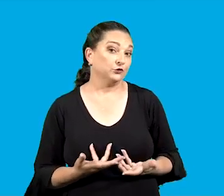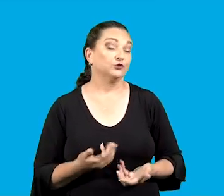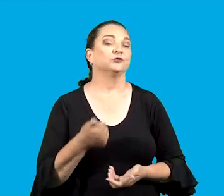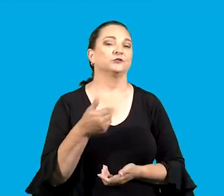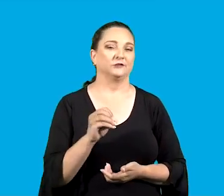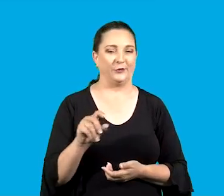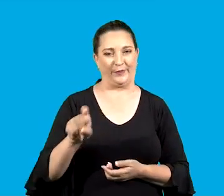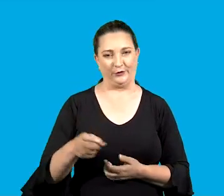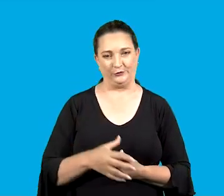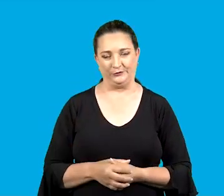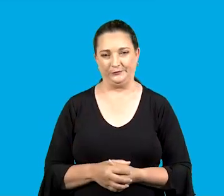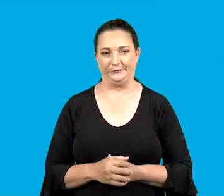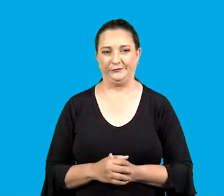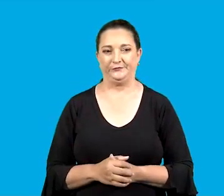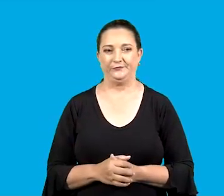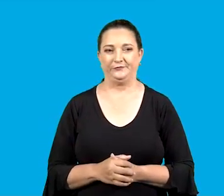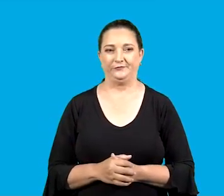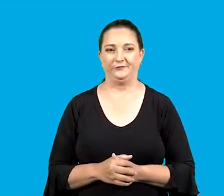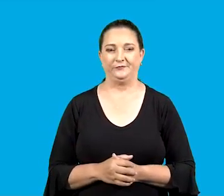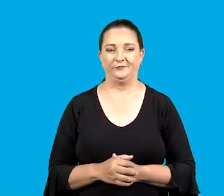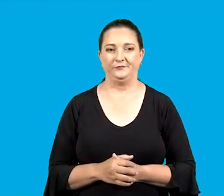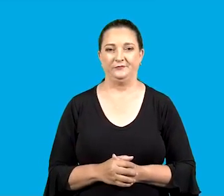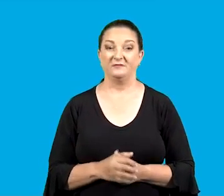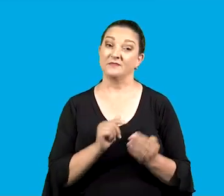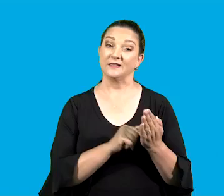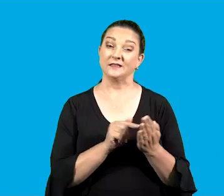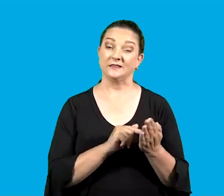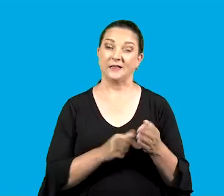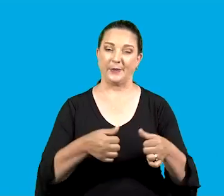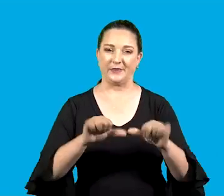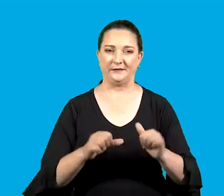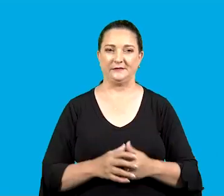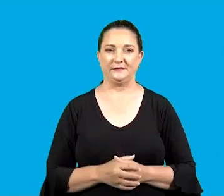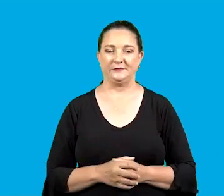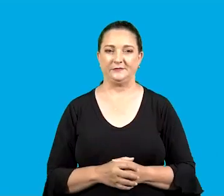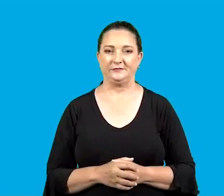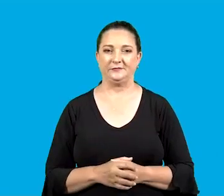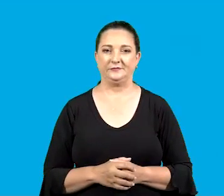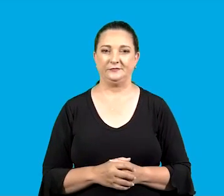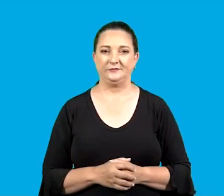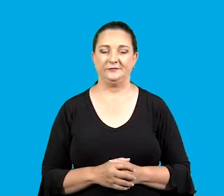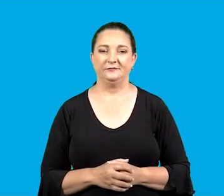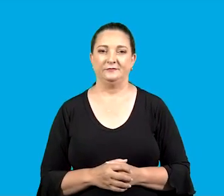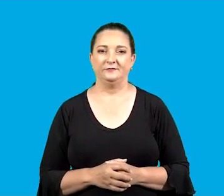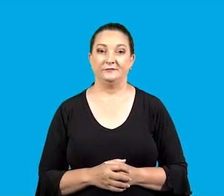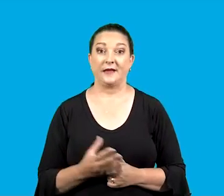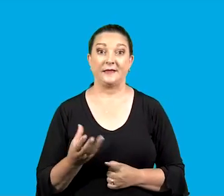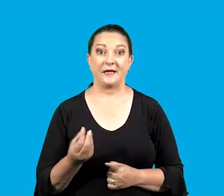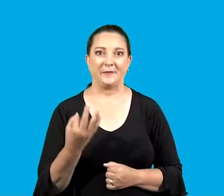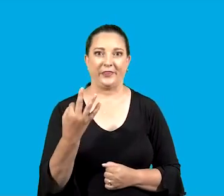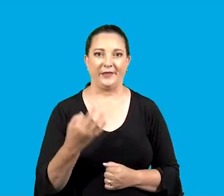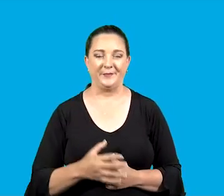is 600,000. All right, let's calculate the next missing amount. That is